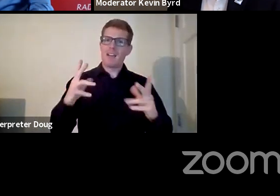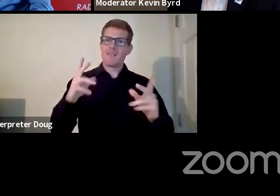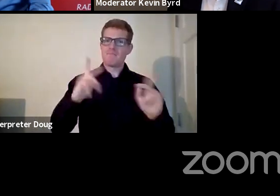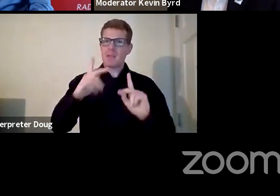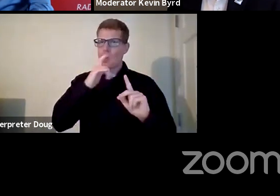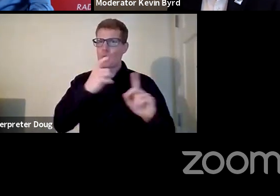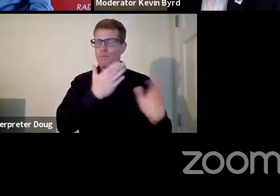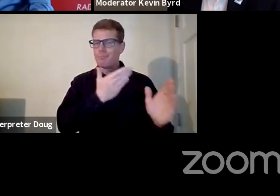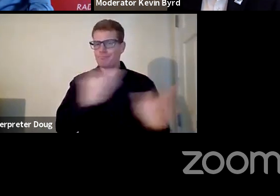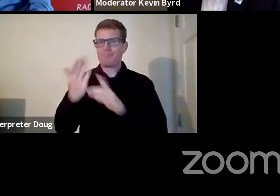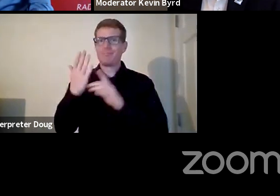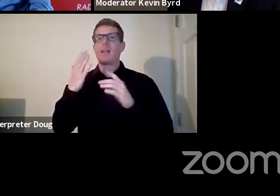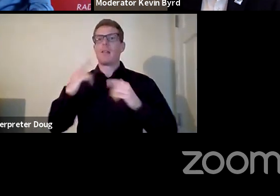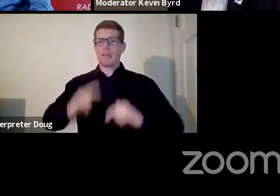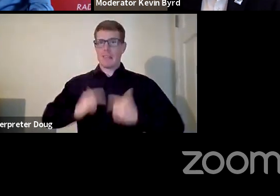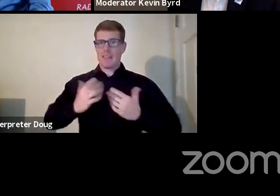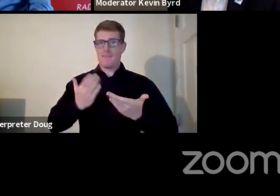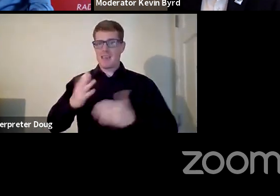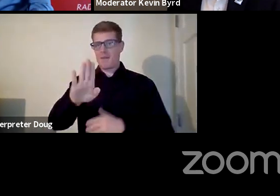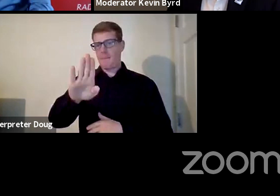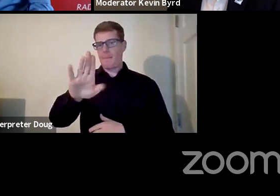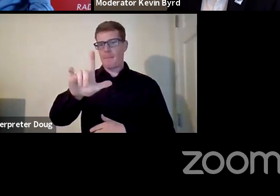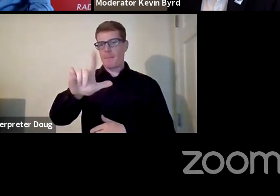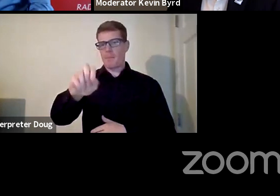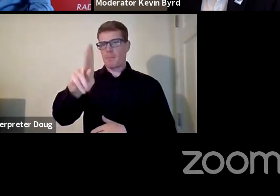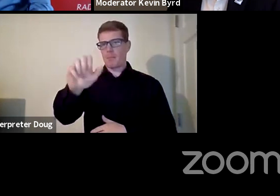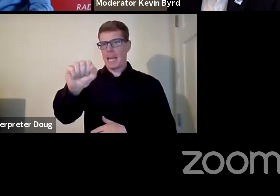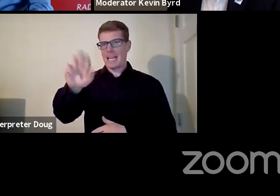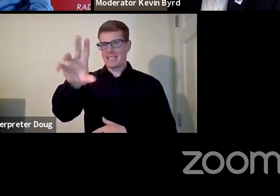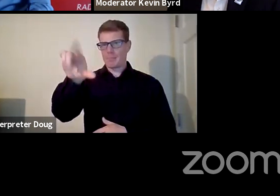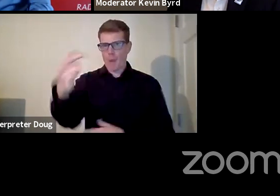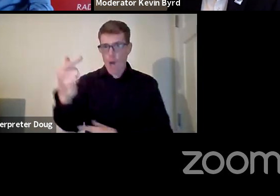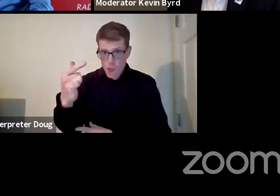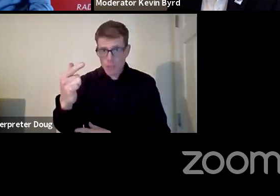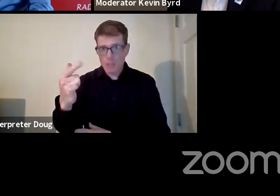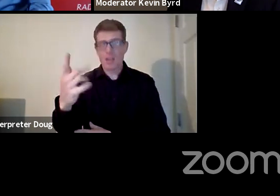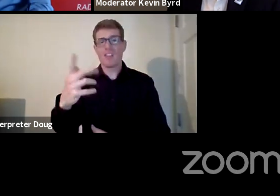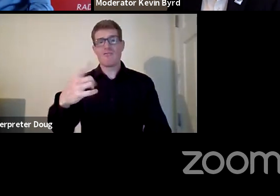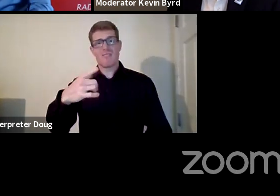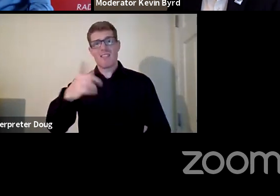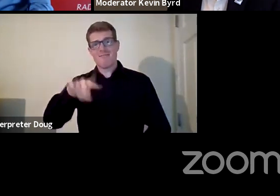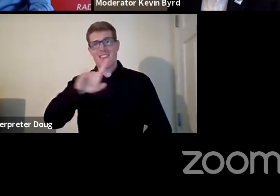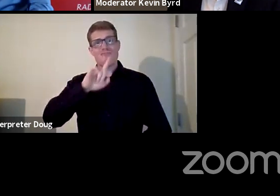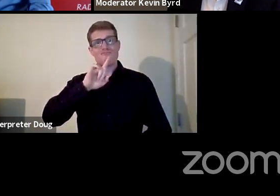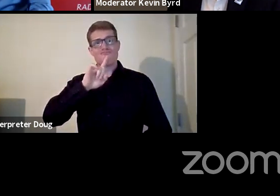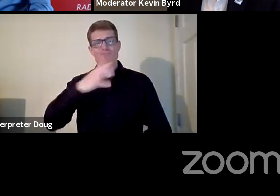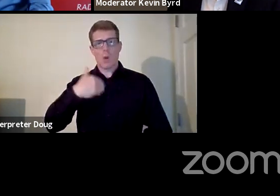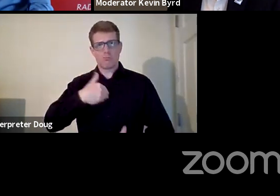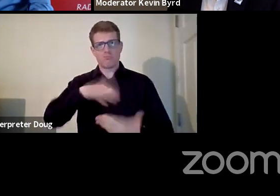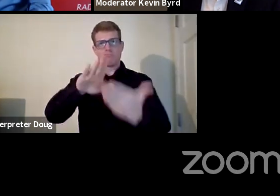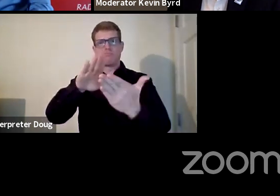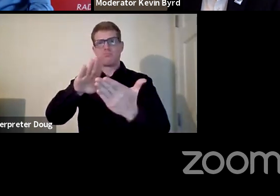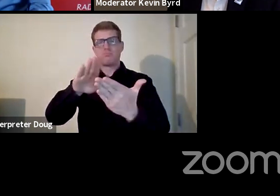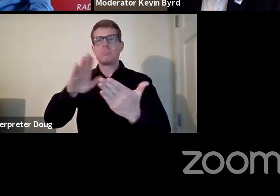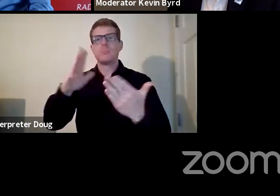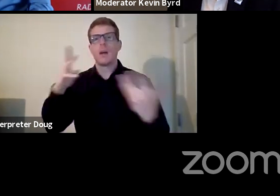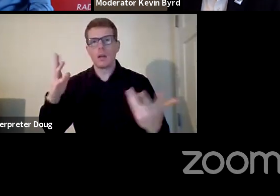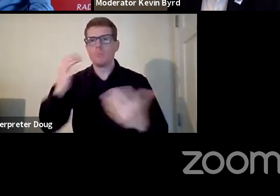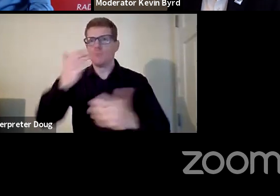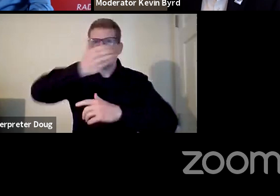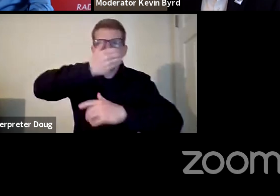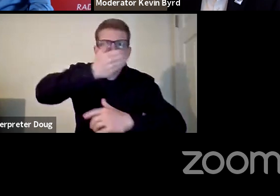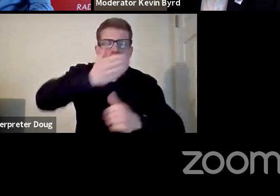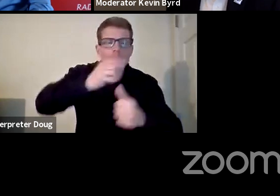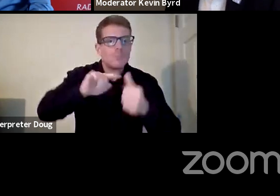health guidelines and following them, physical distancing, the voluntary self-isolation, wearing your face coverings, go down a